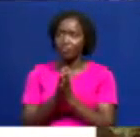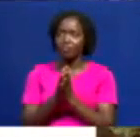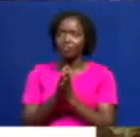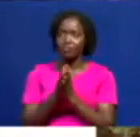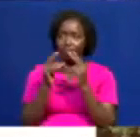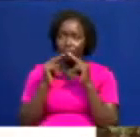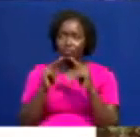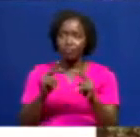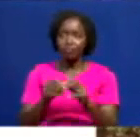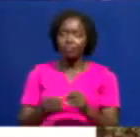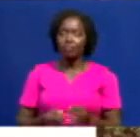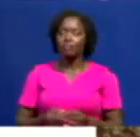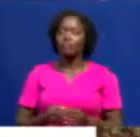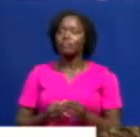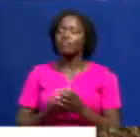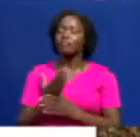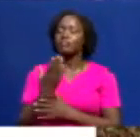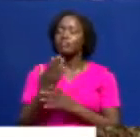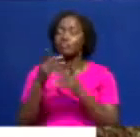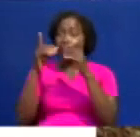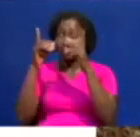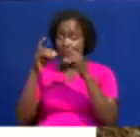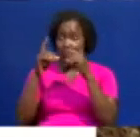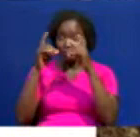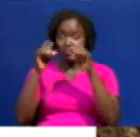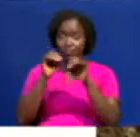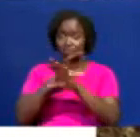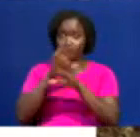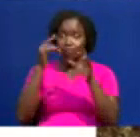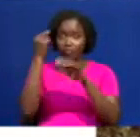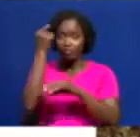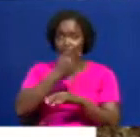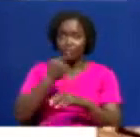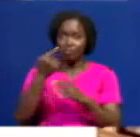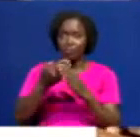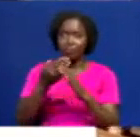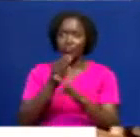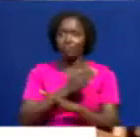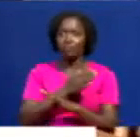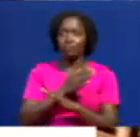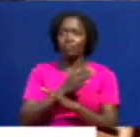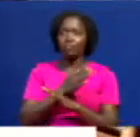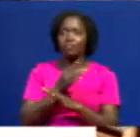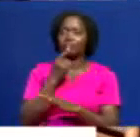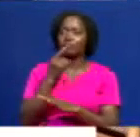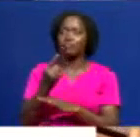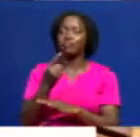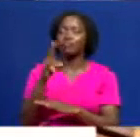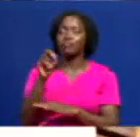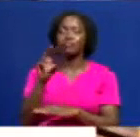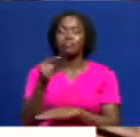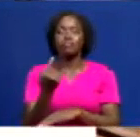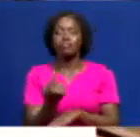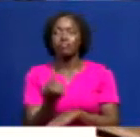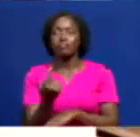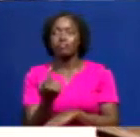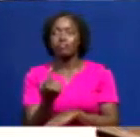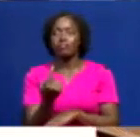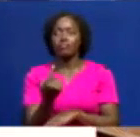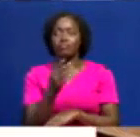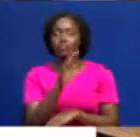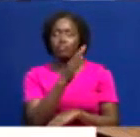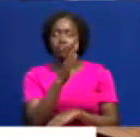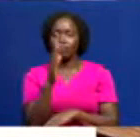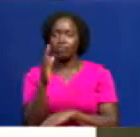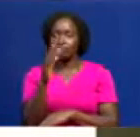tranquility. These pictures paint a clear image of what was once the order of the day in 2021 at Sosio-Cheptarit Forest